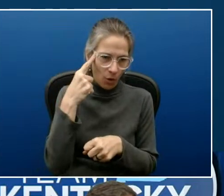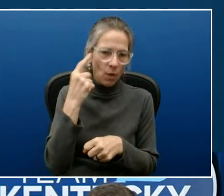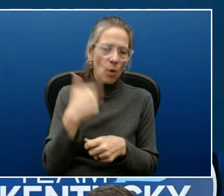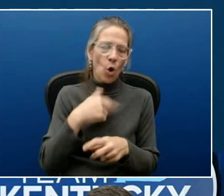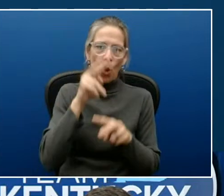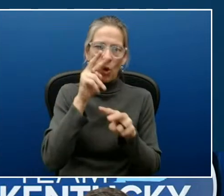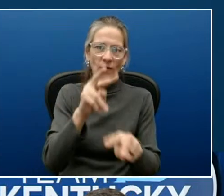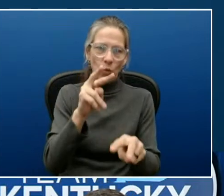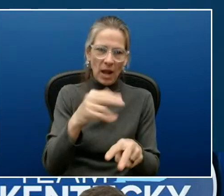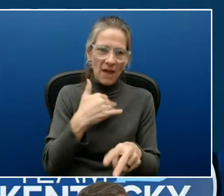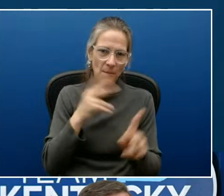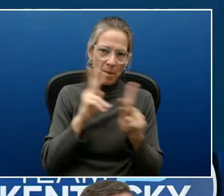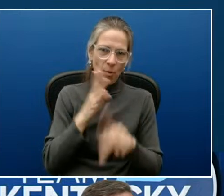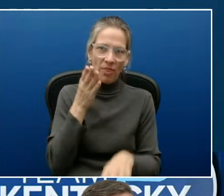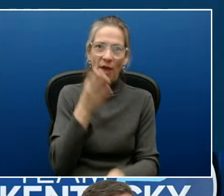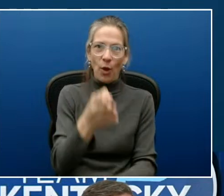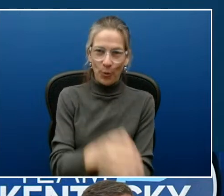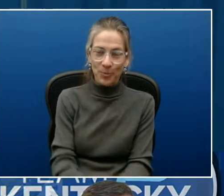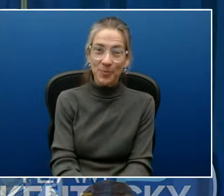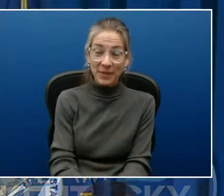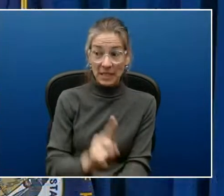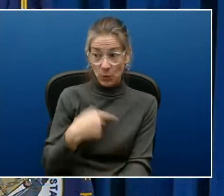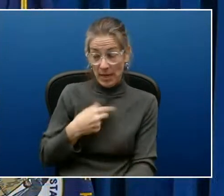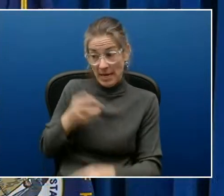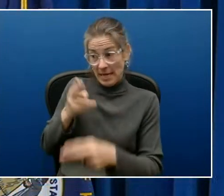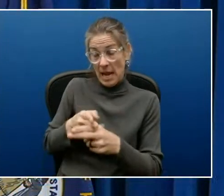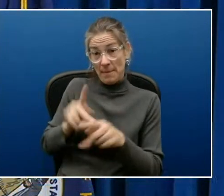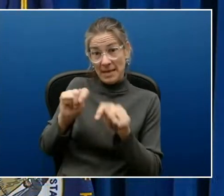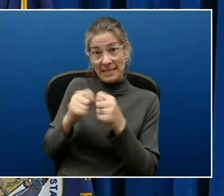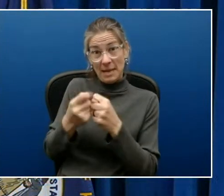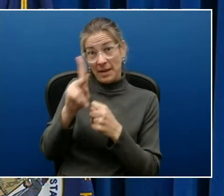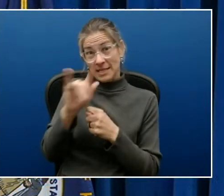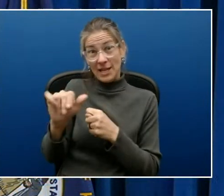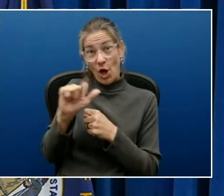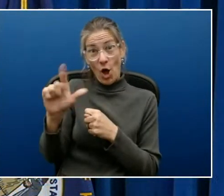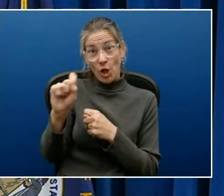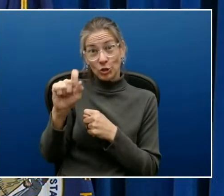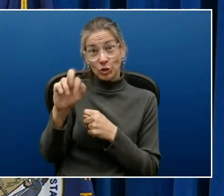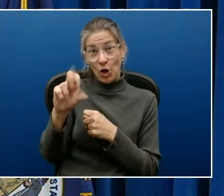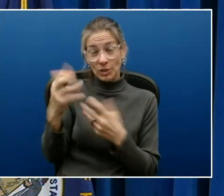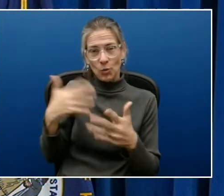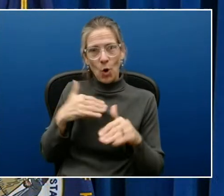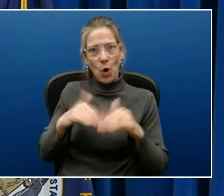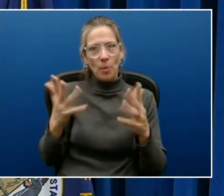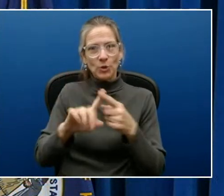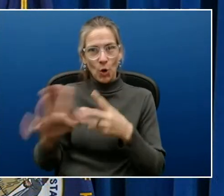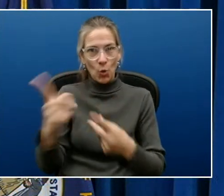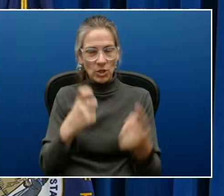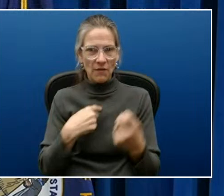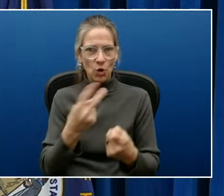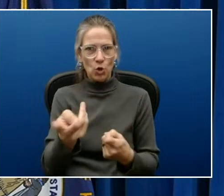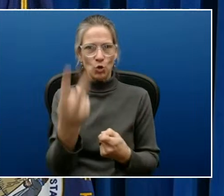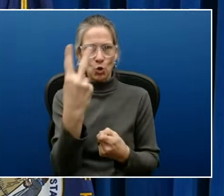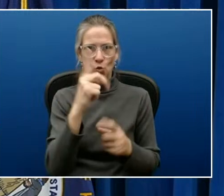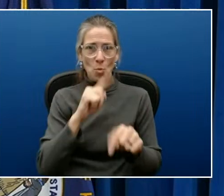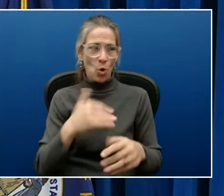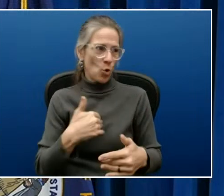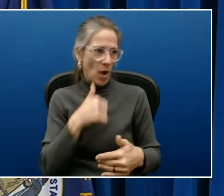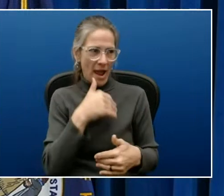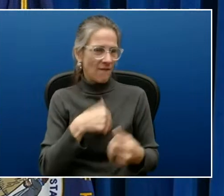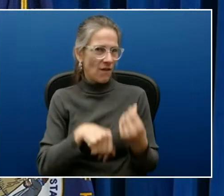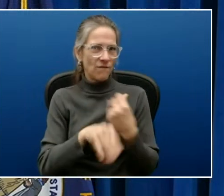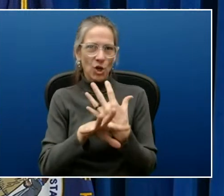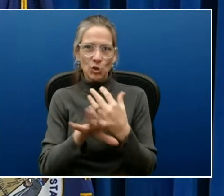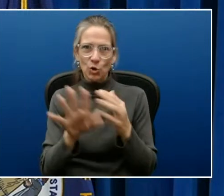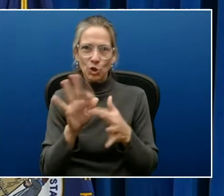seeing people there. Since we've named our team Kentucky All-Stars, we'll open it up to questions. We have 2 journalists because we don't have a virtual option